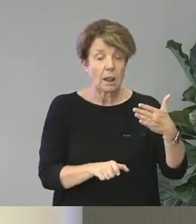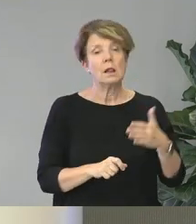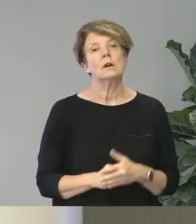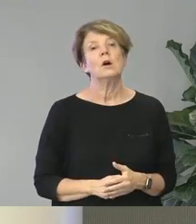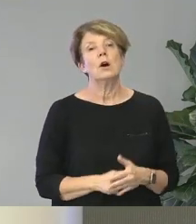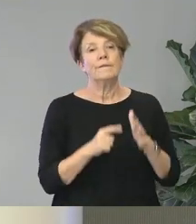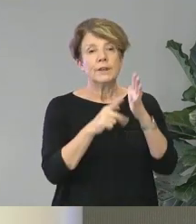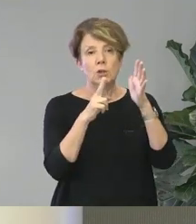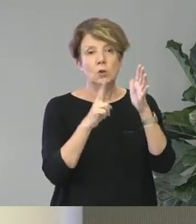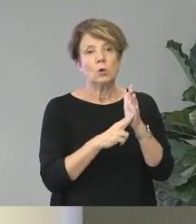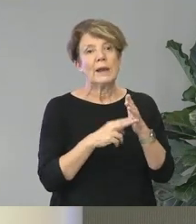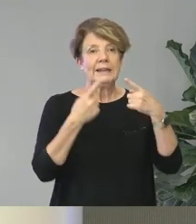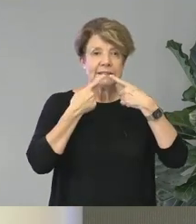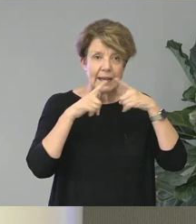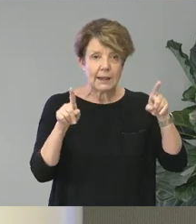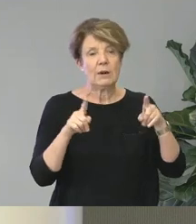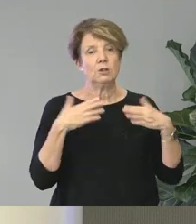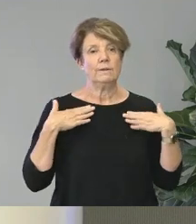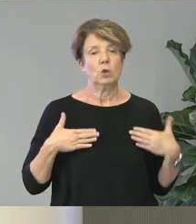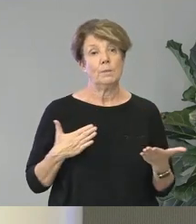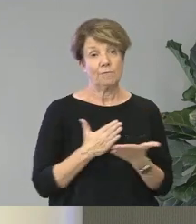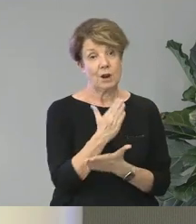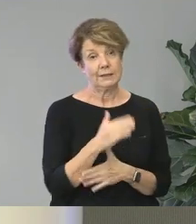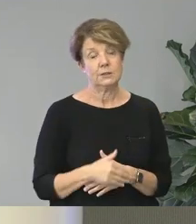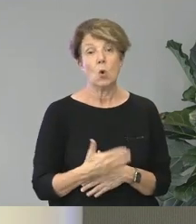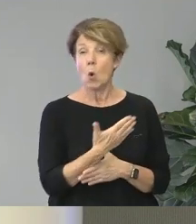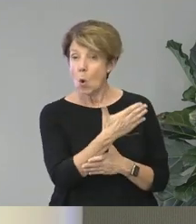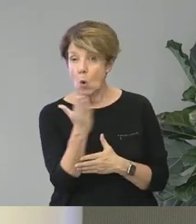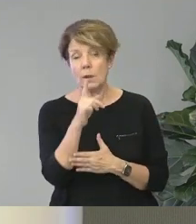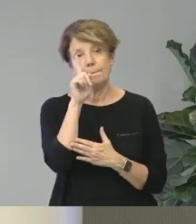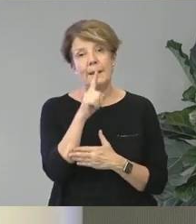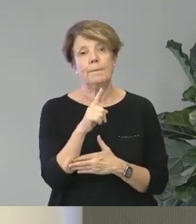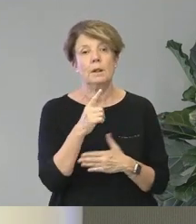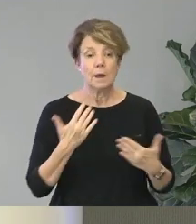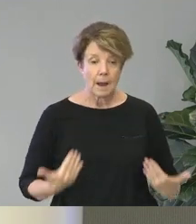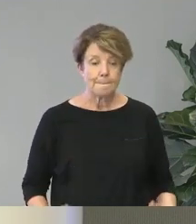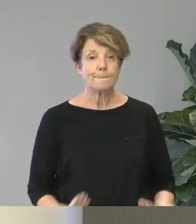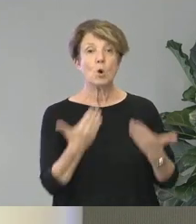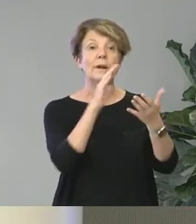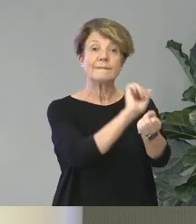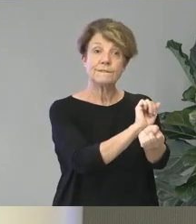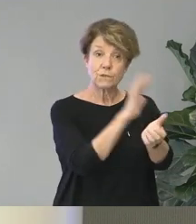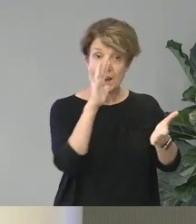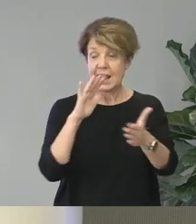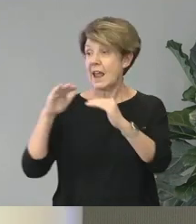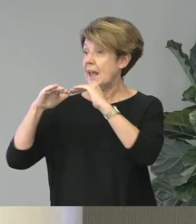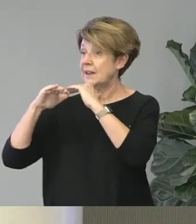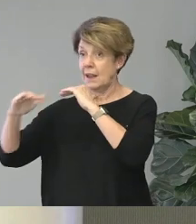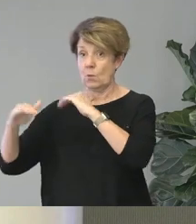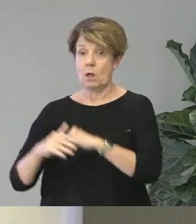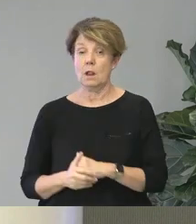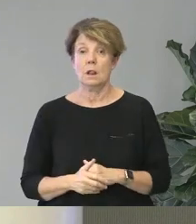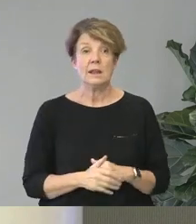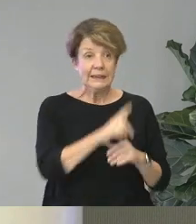Universal Declaration of Human Rights. All human beings are born free and equal